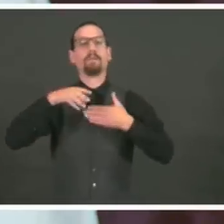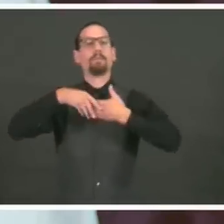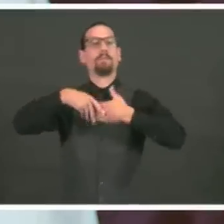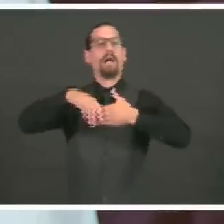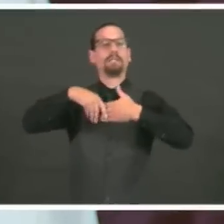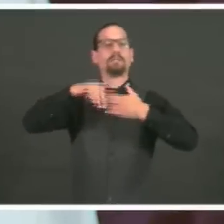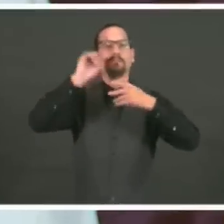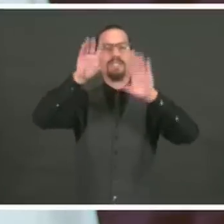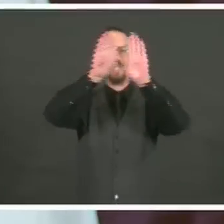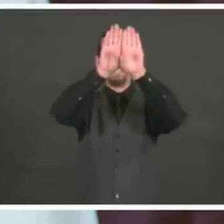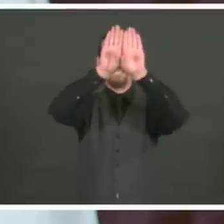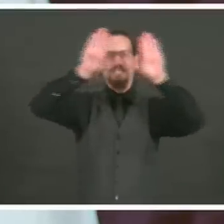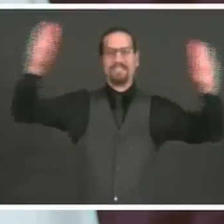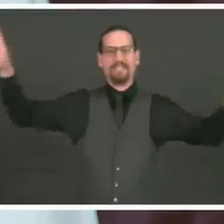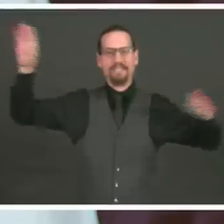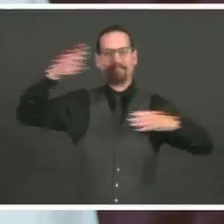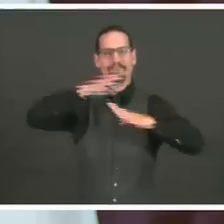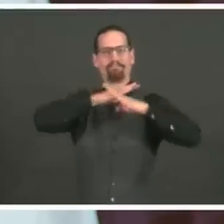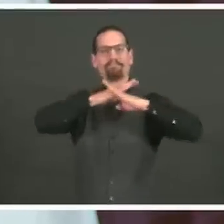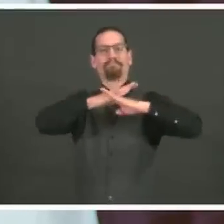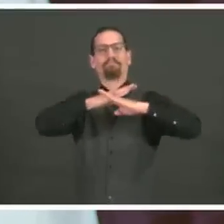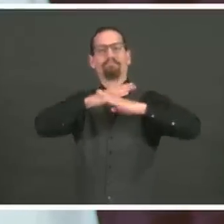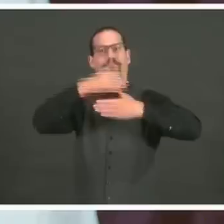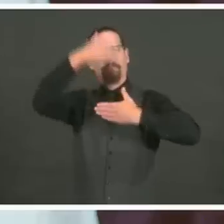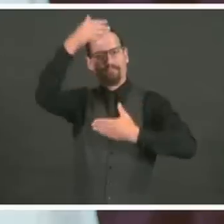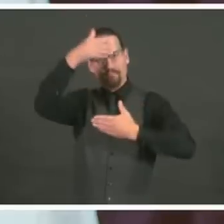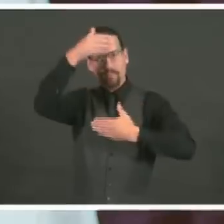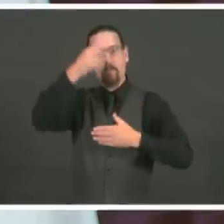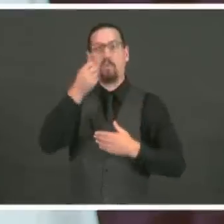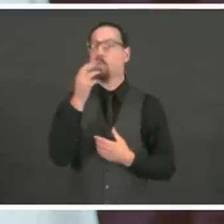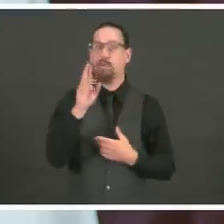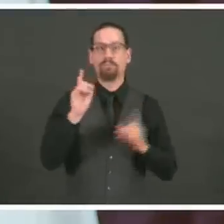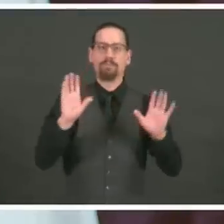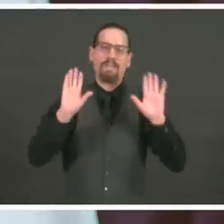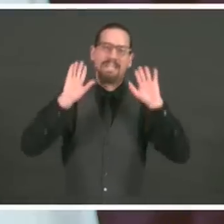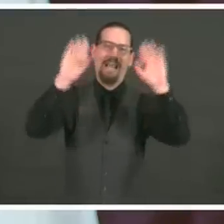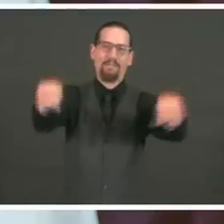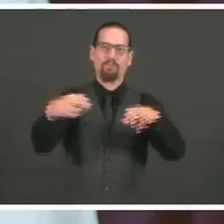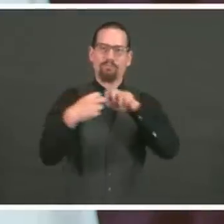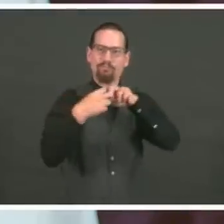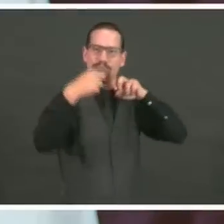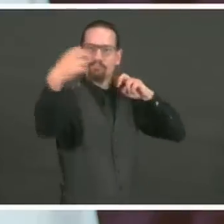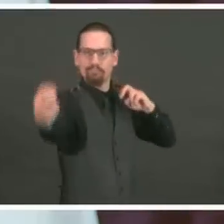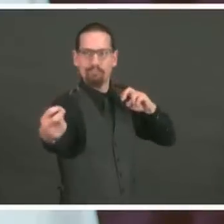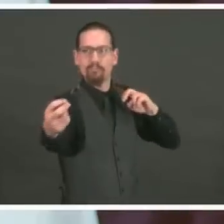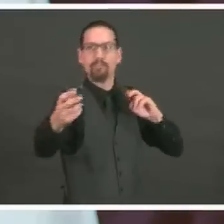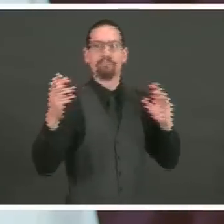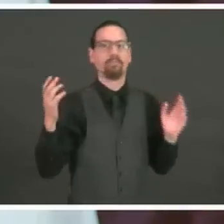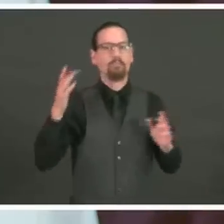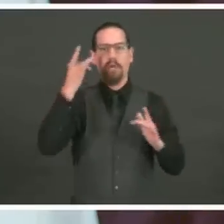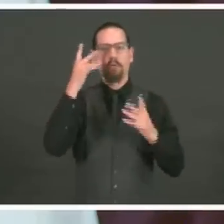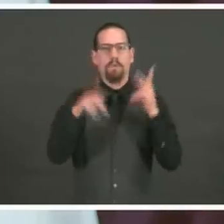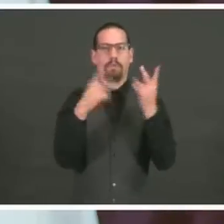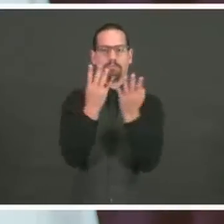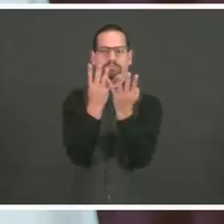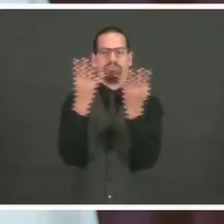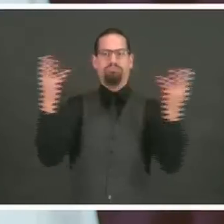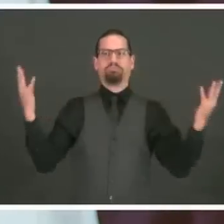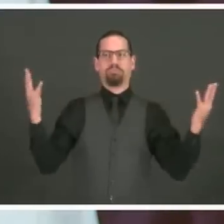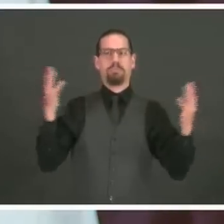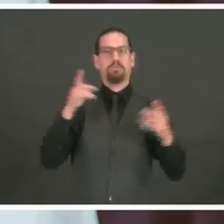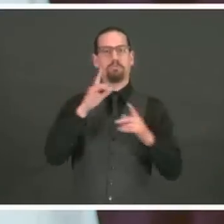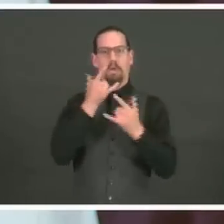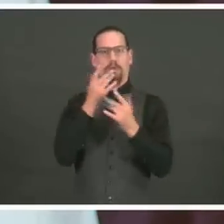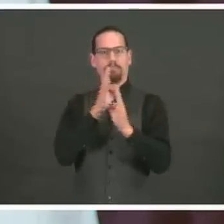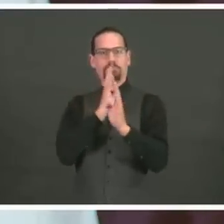almost 20% of bars still had customers too close to the bartender. You know, at this point, I want to remind you,